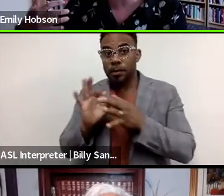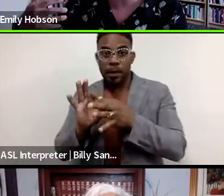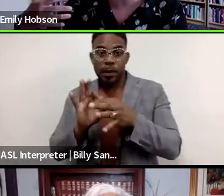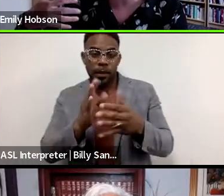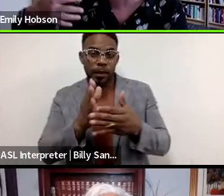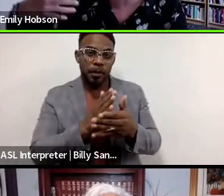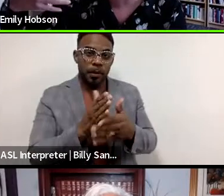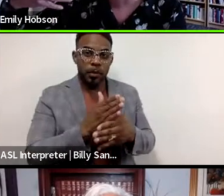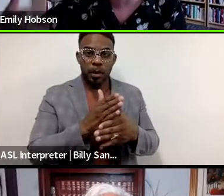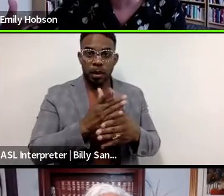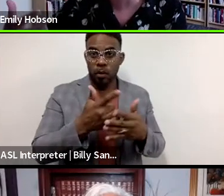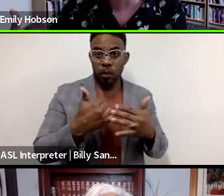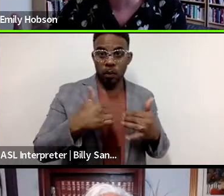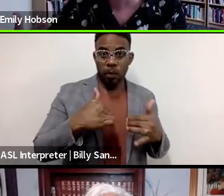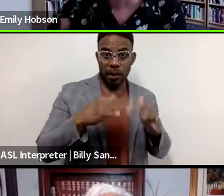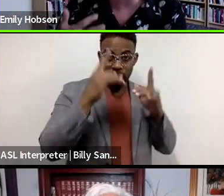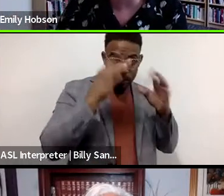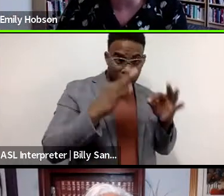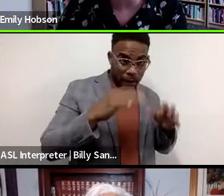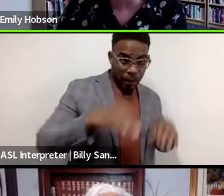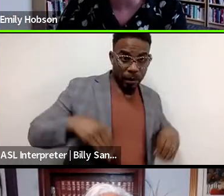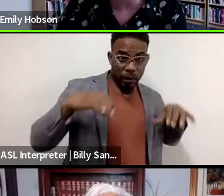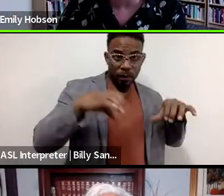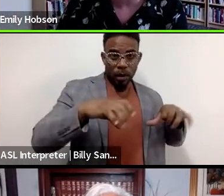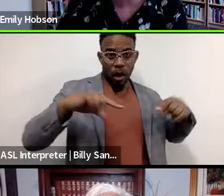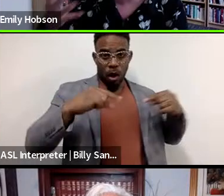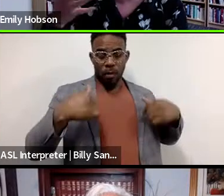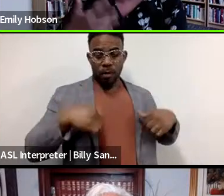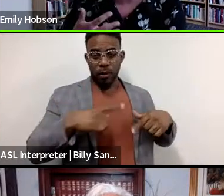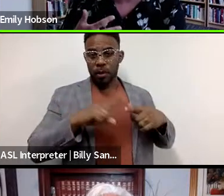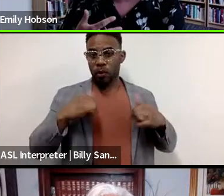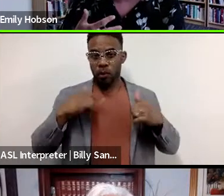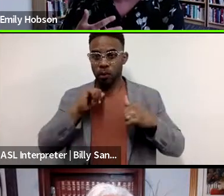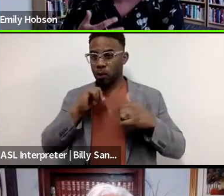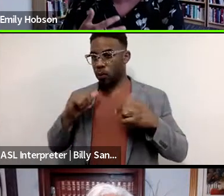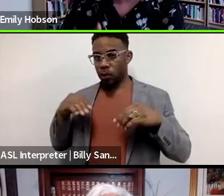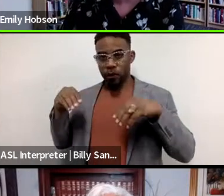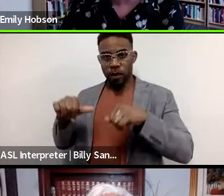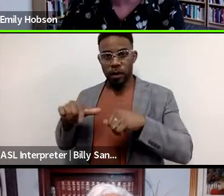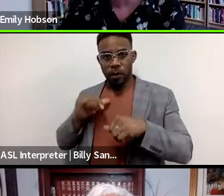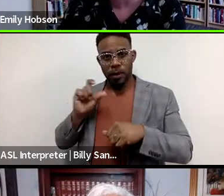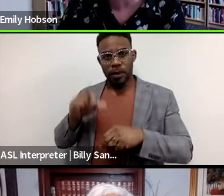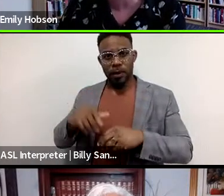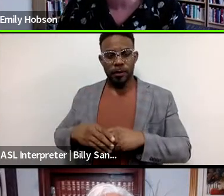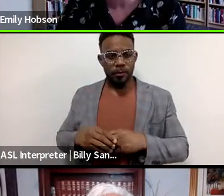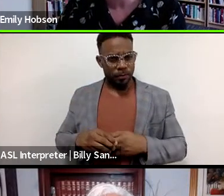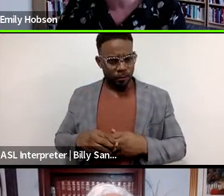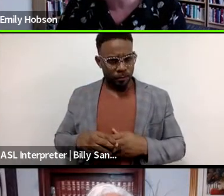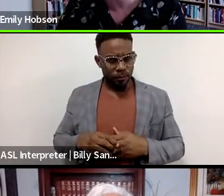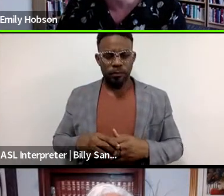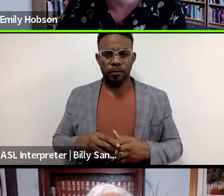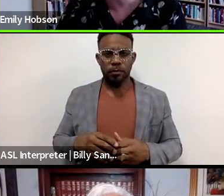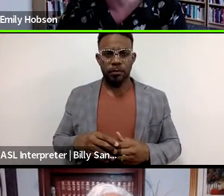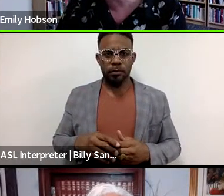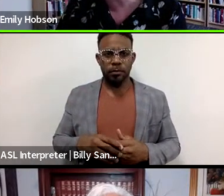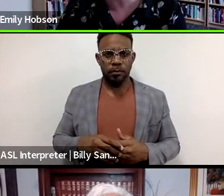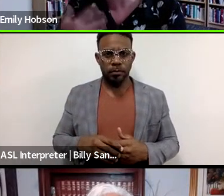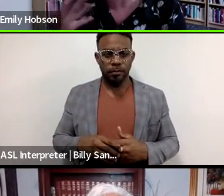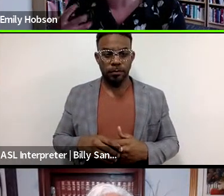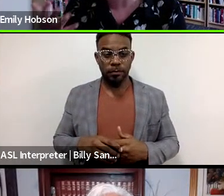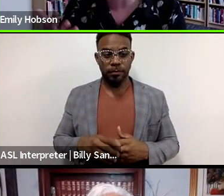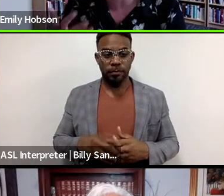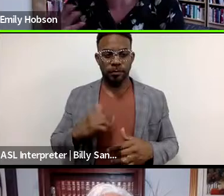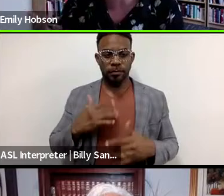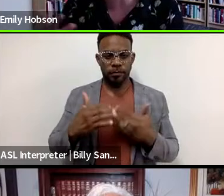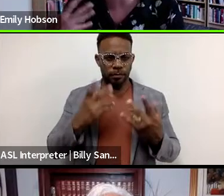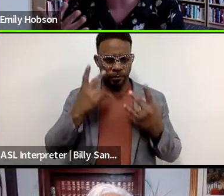connections between what we choose to fund that harms us and what we don't fund that we need, right? And that we